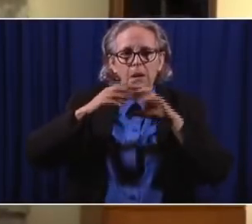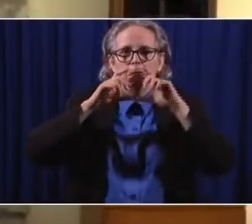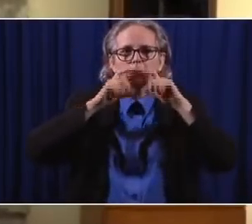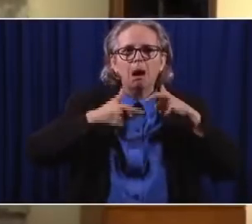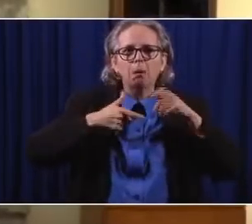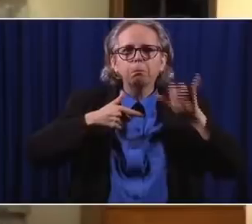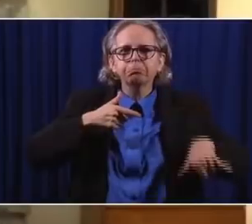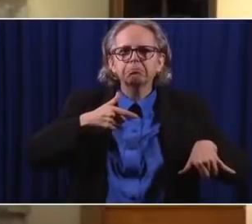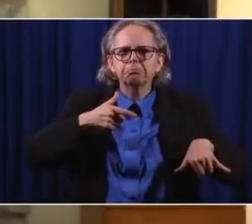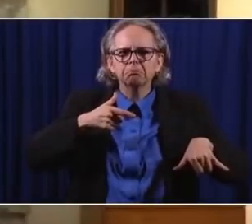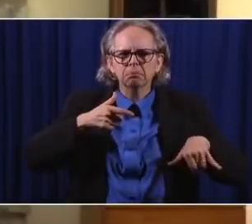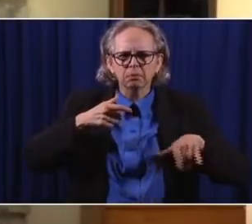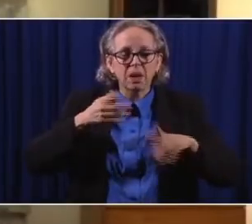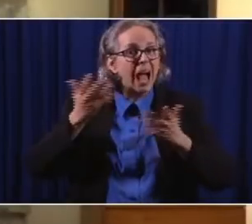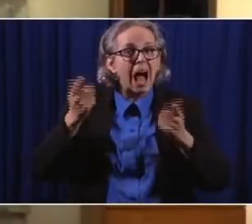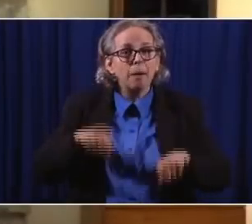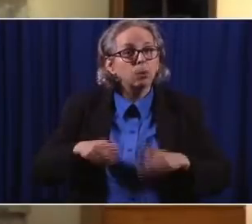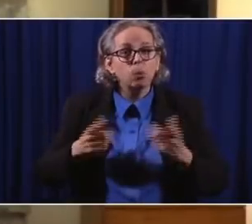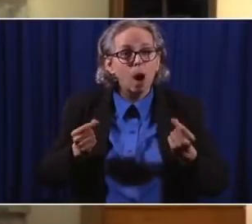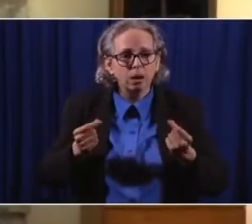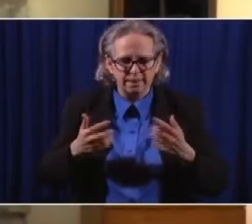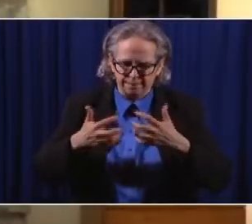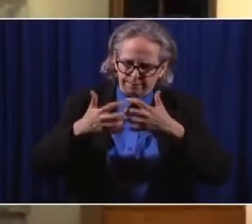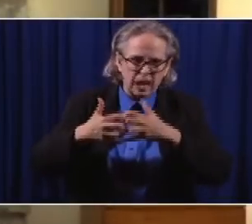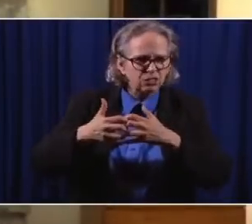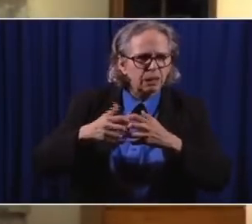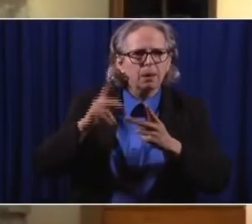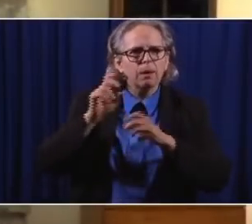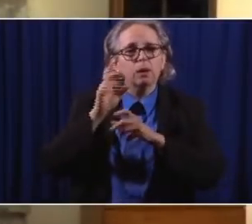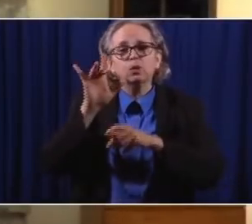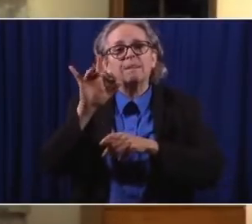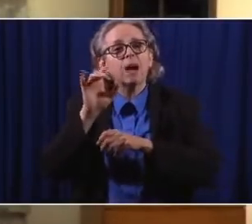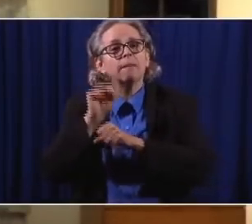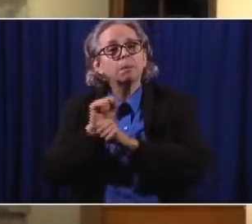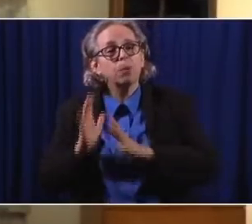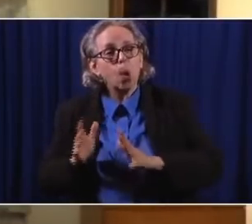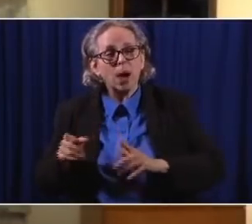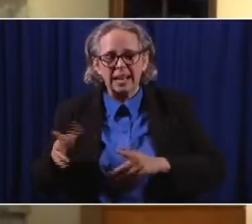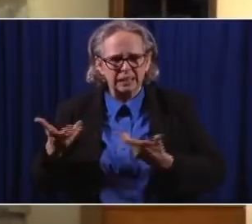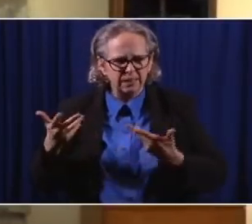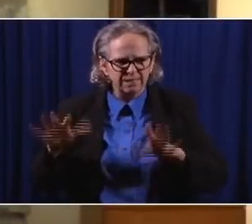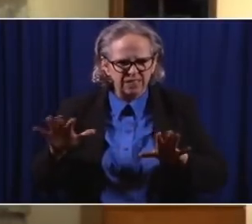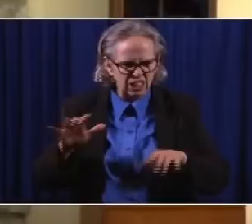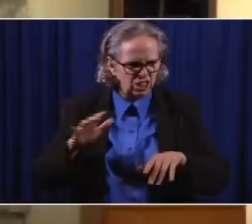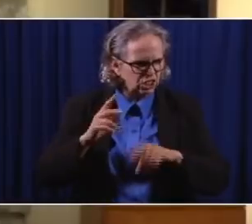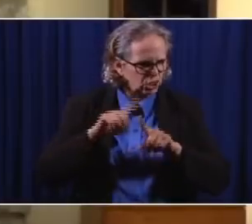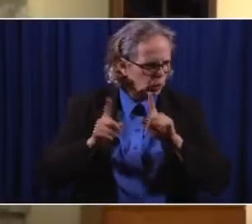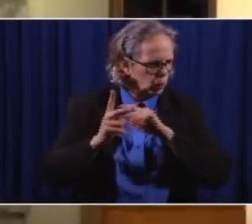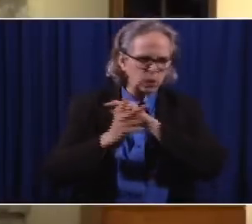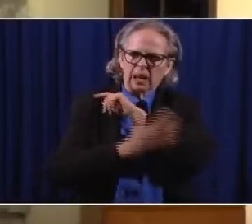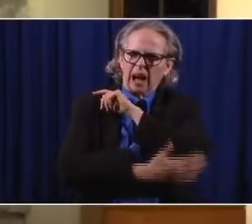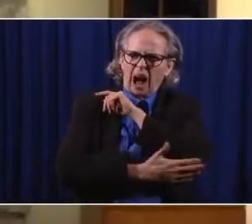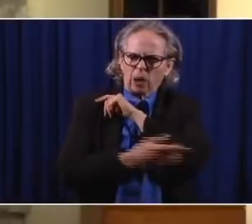25 employees that crosses 2 counties with at least 2 hospitalizations so far.